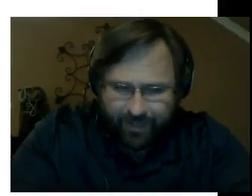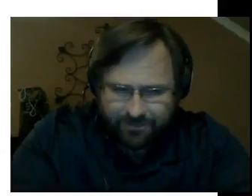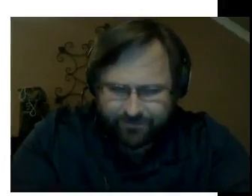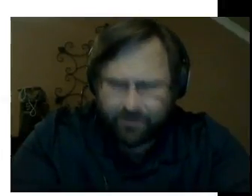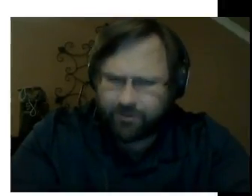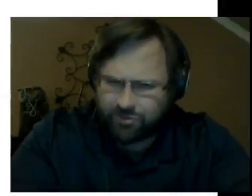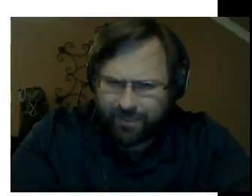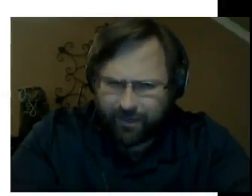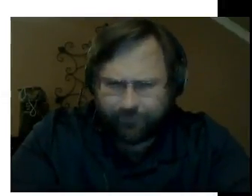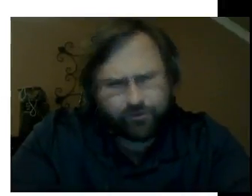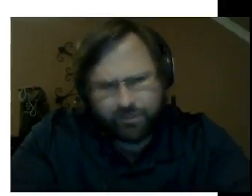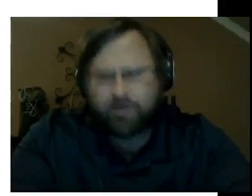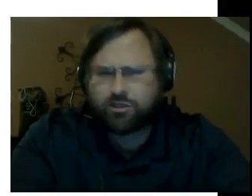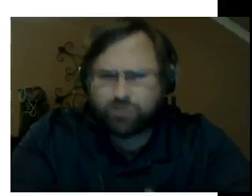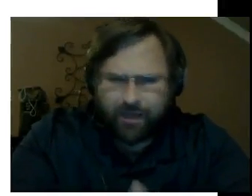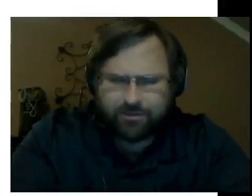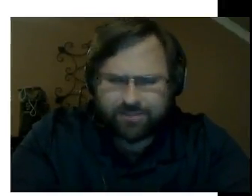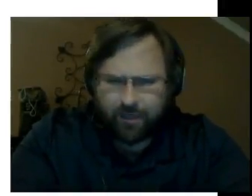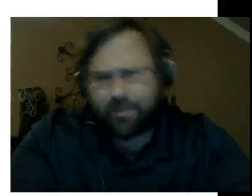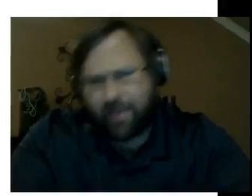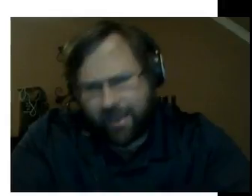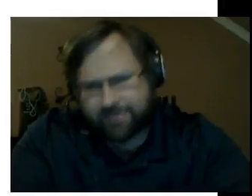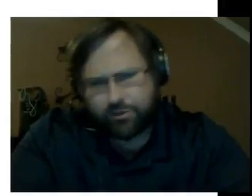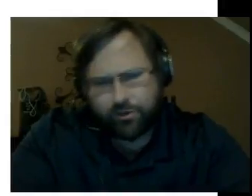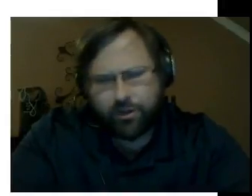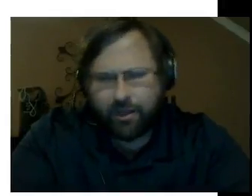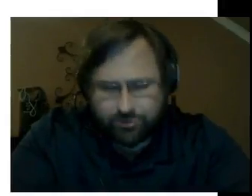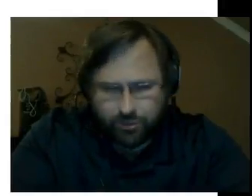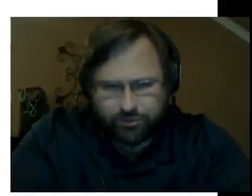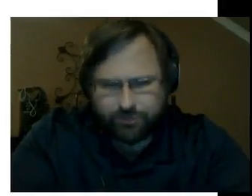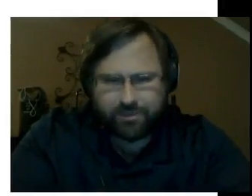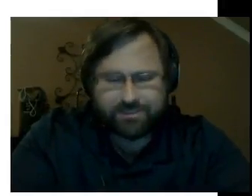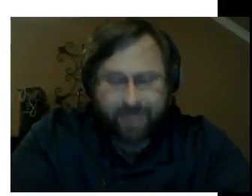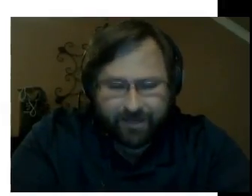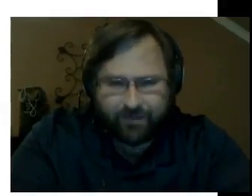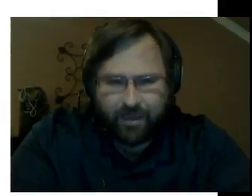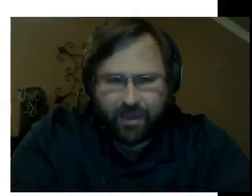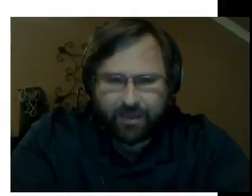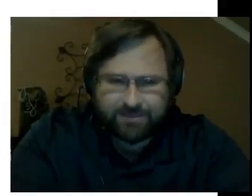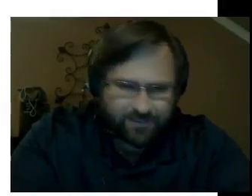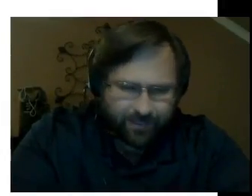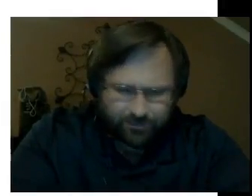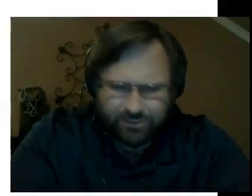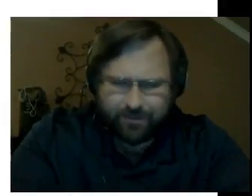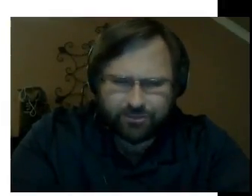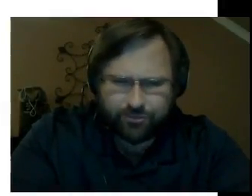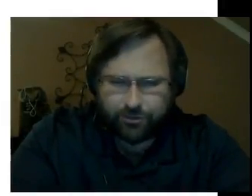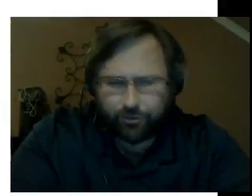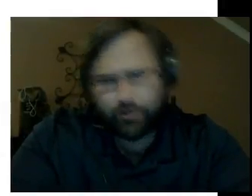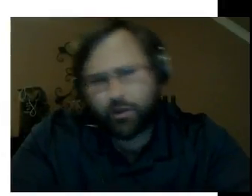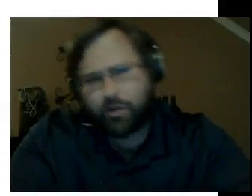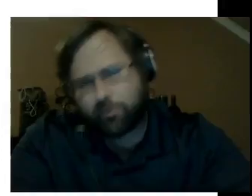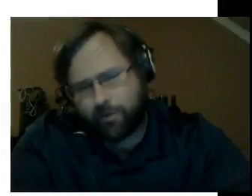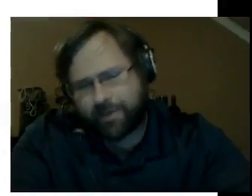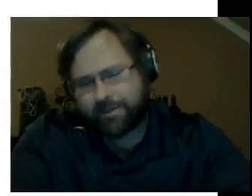every adjective, so be careful and try out some. Ask your instructor as well as native ASL signers just to make sure that